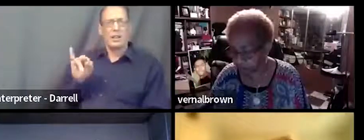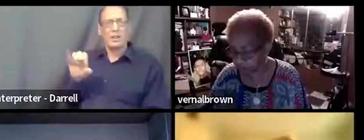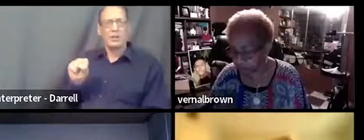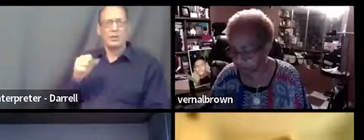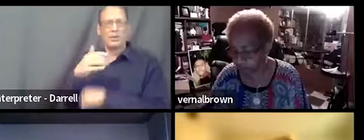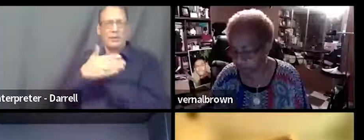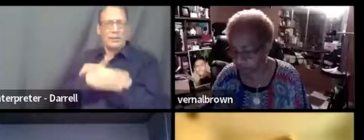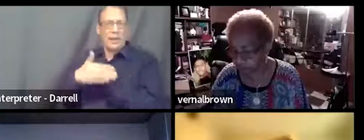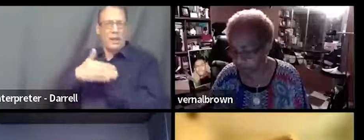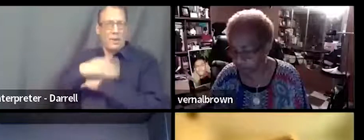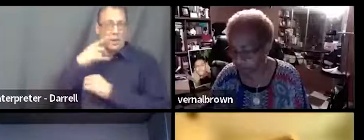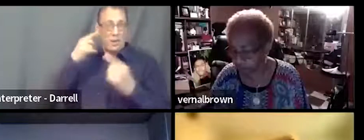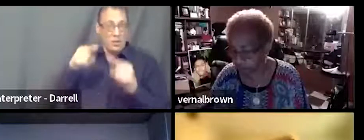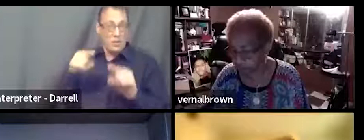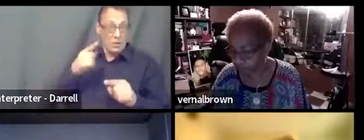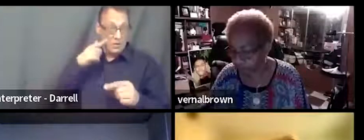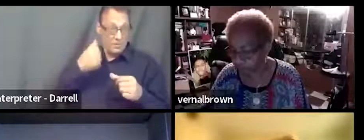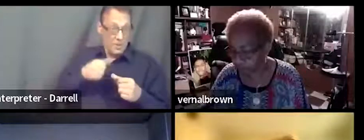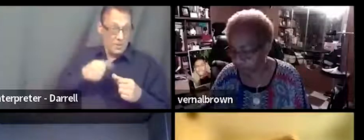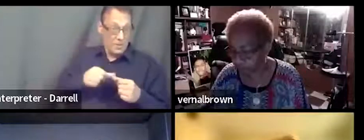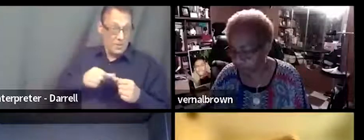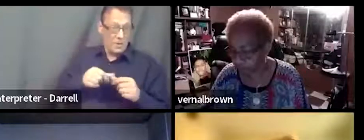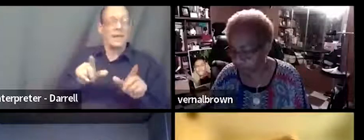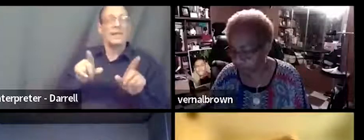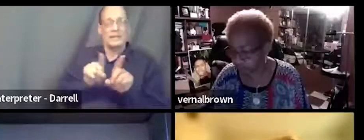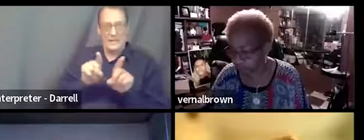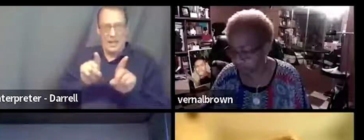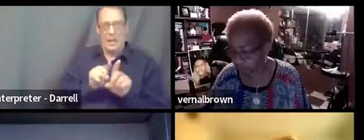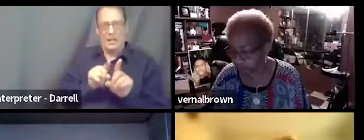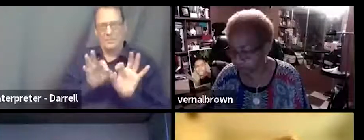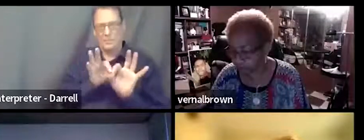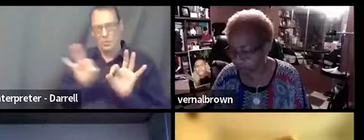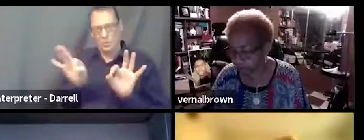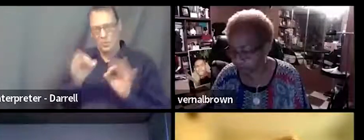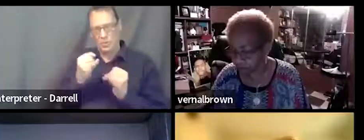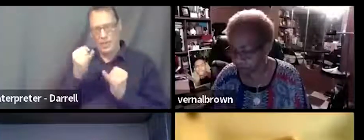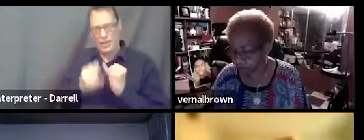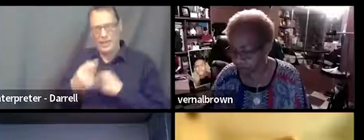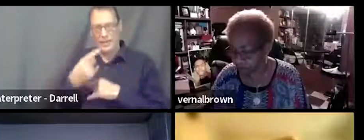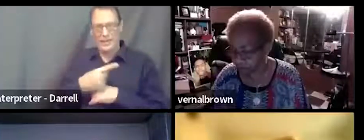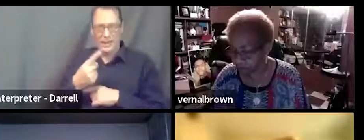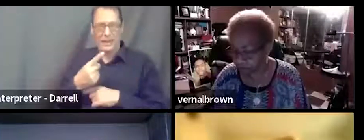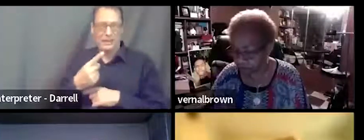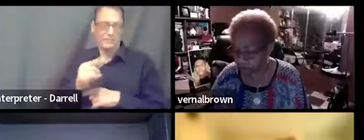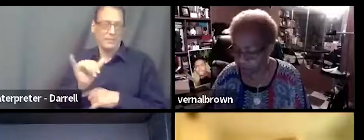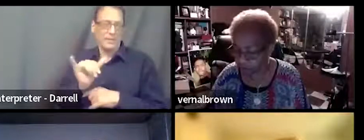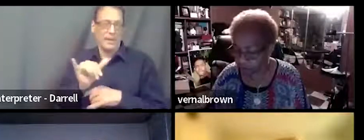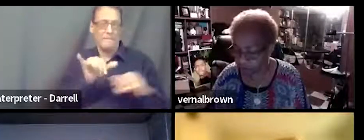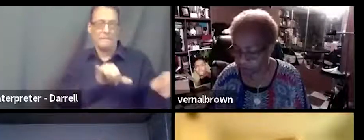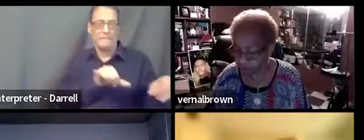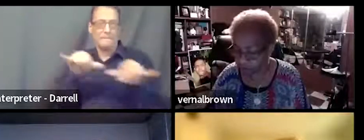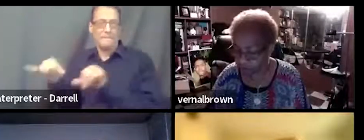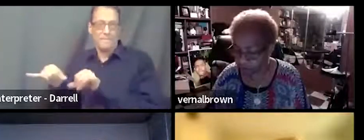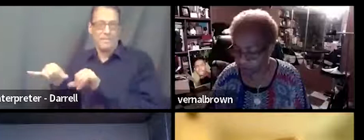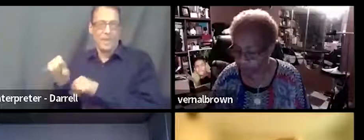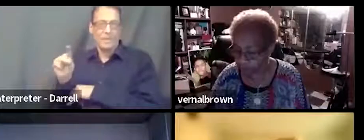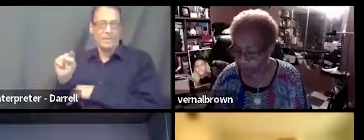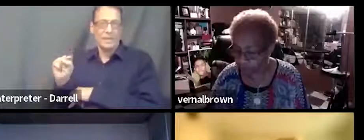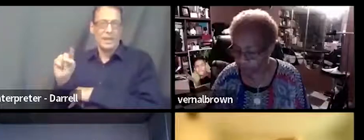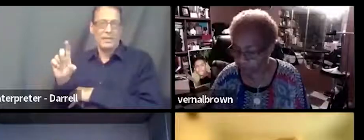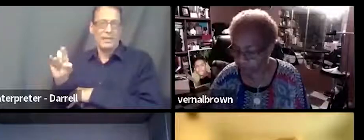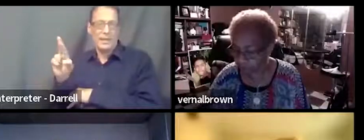enforcement agreement. The same terms are depicted in that agreement as are in the St. Clair County agreement in front of you.